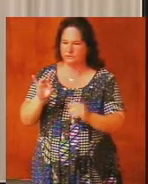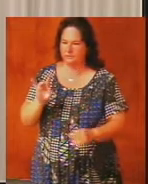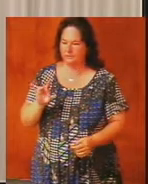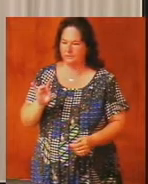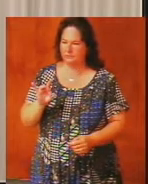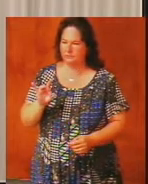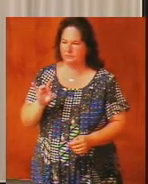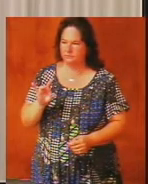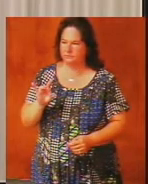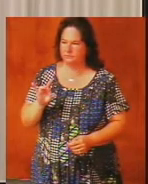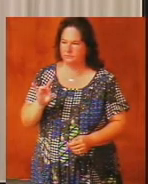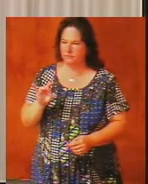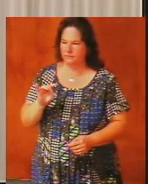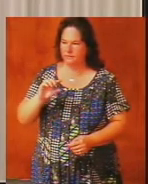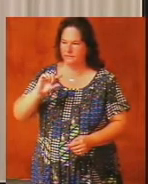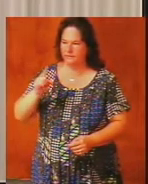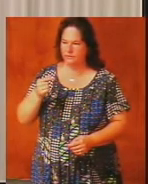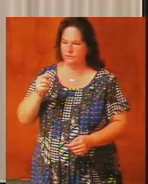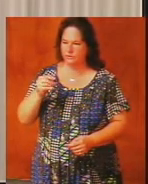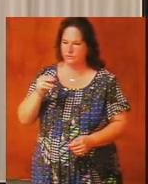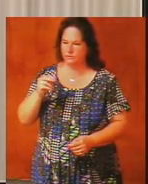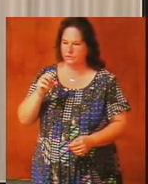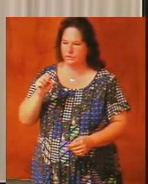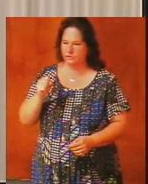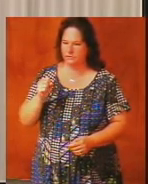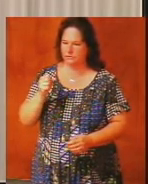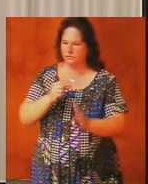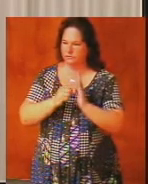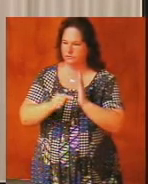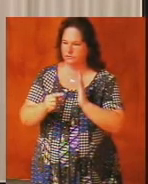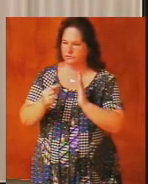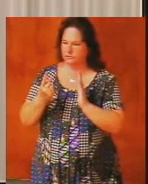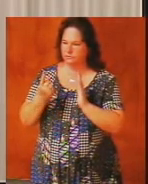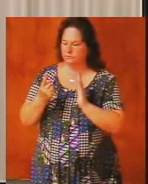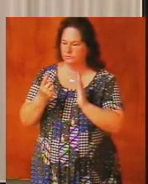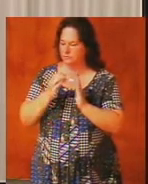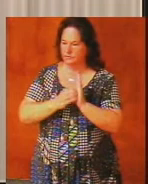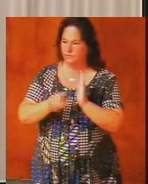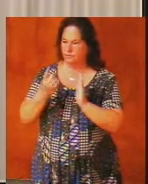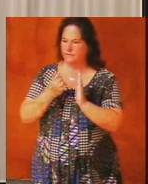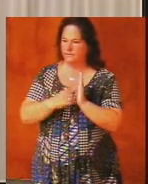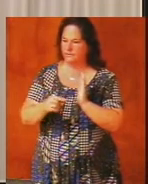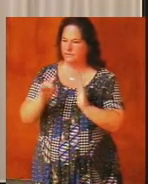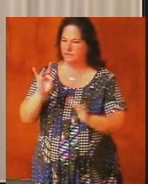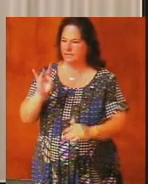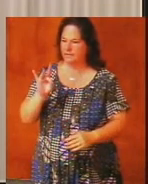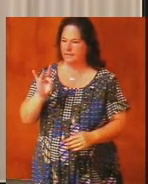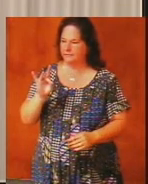8. 1 Thessalonians chapter 1, verse 8.